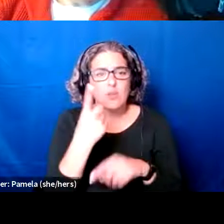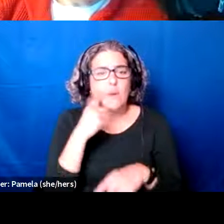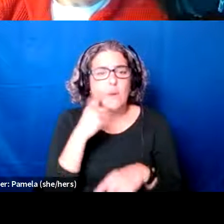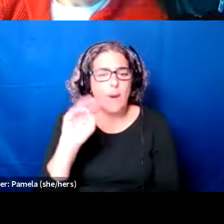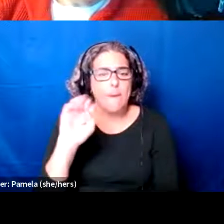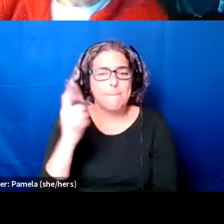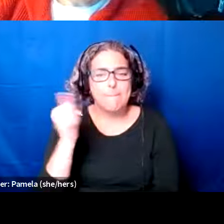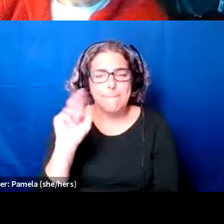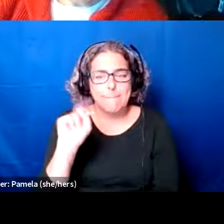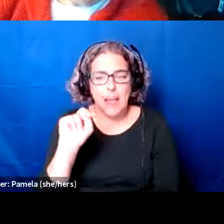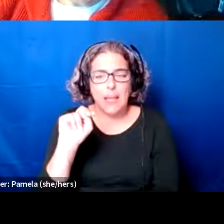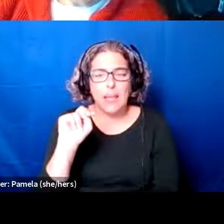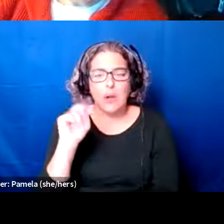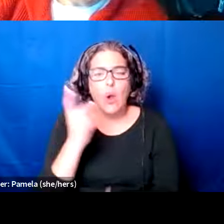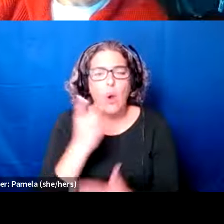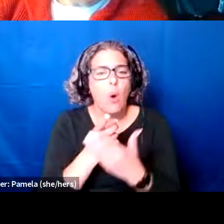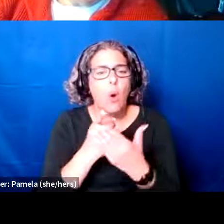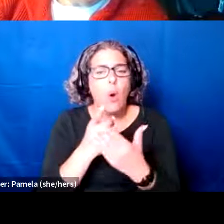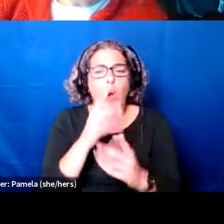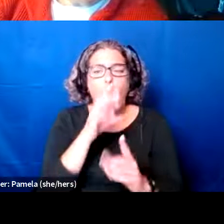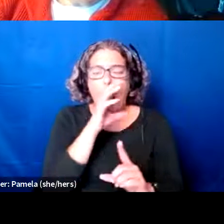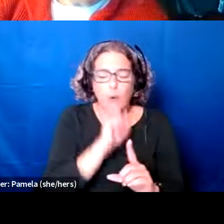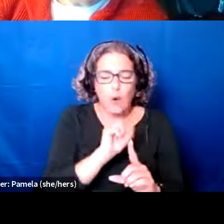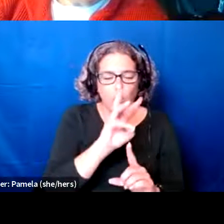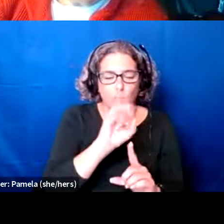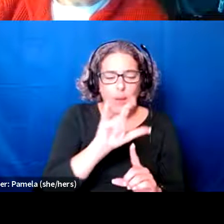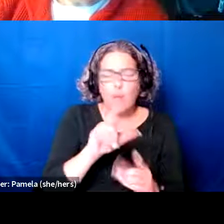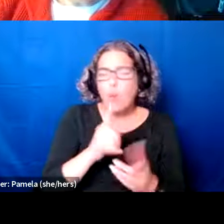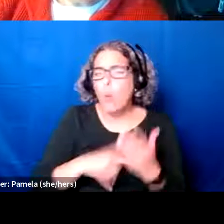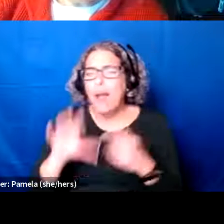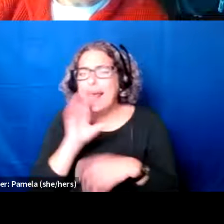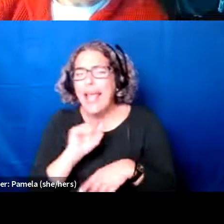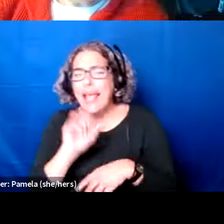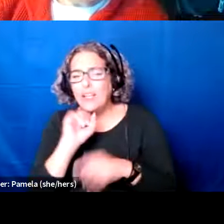Goodwill does, at what age can all that start?